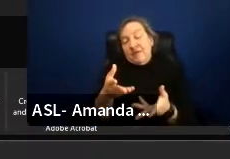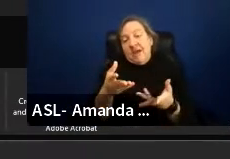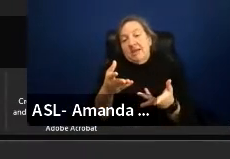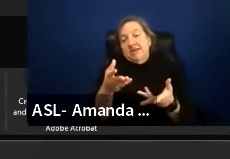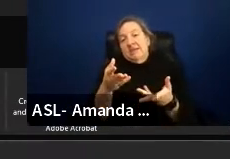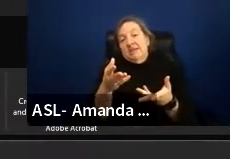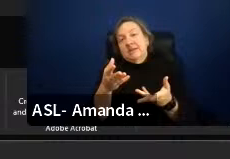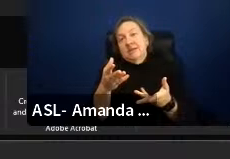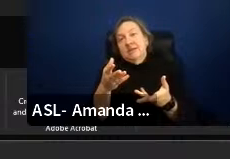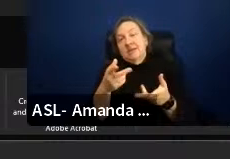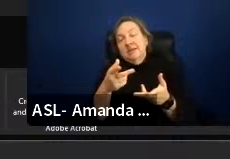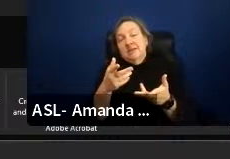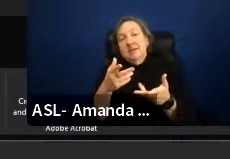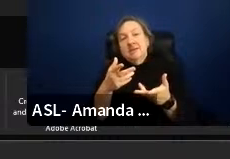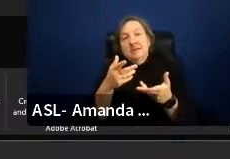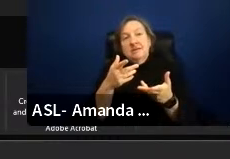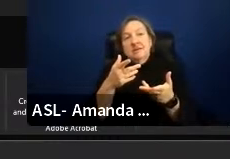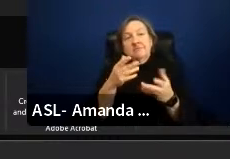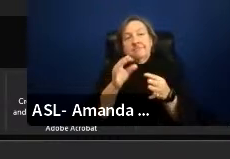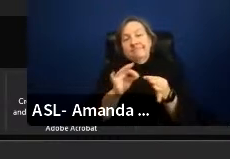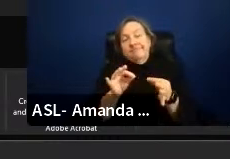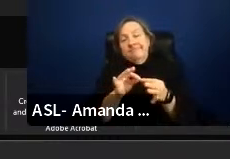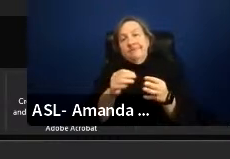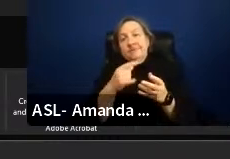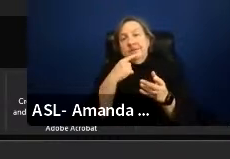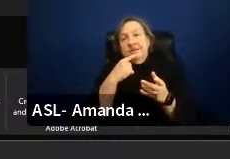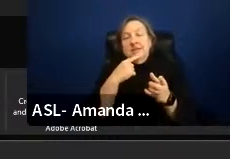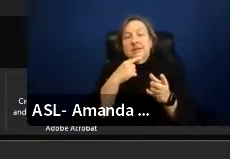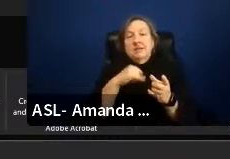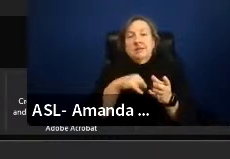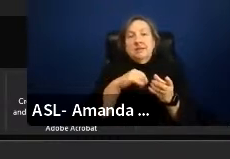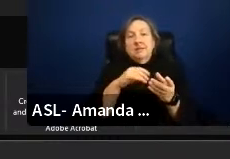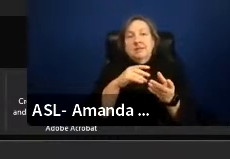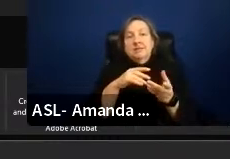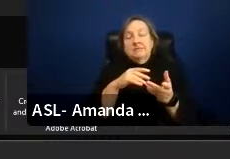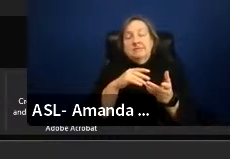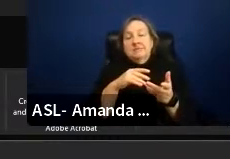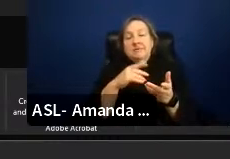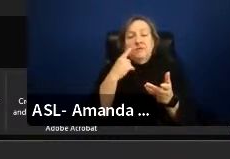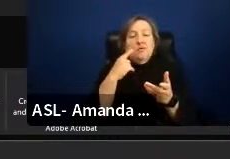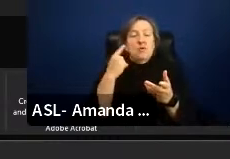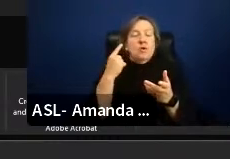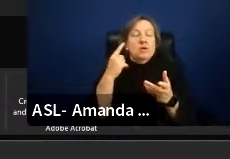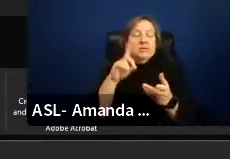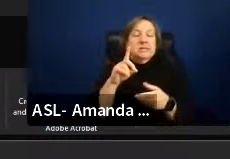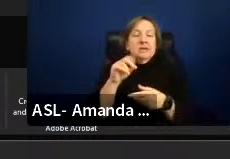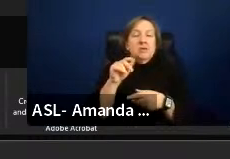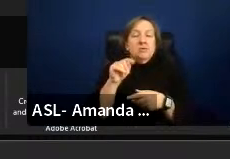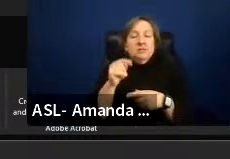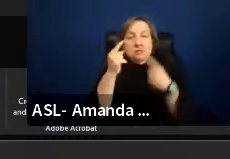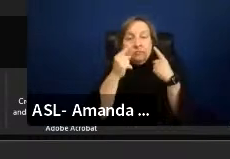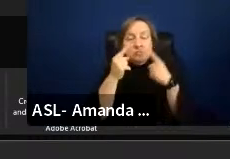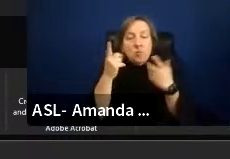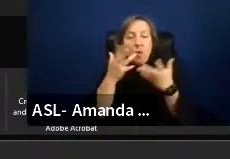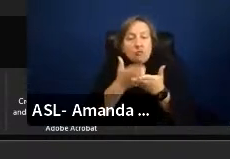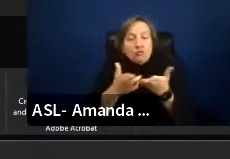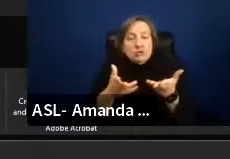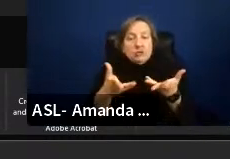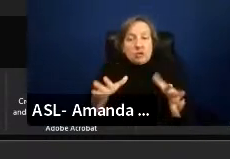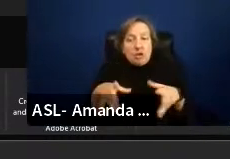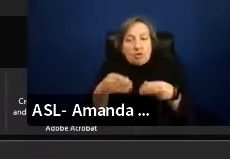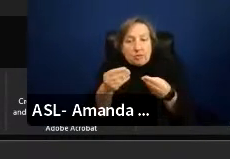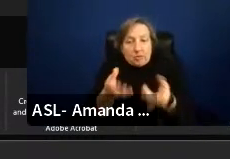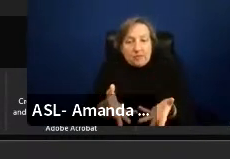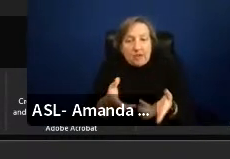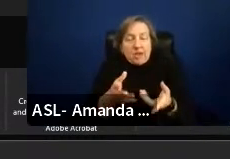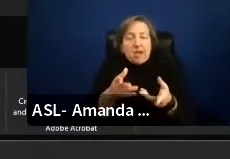thing, the funding, and so this is I guess a stump for local agencies to consider what resources do they already provide